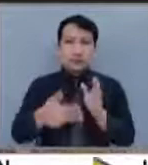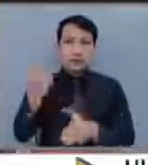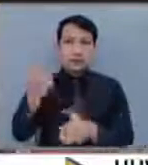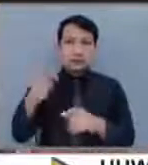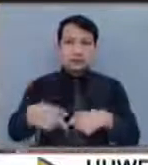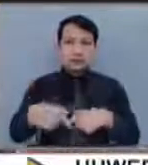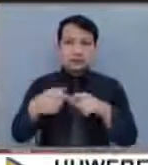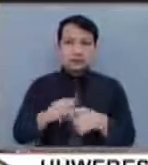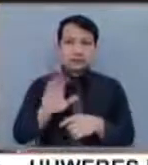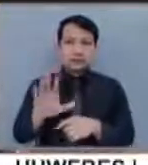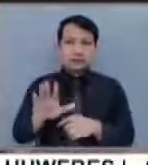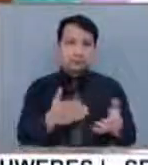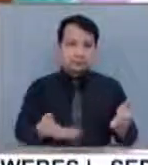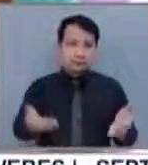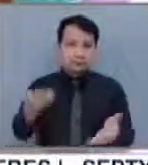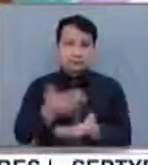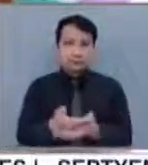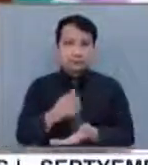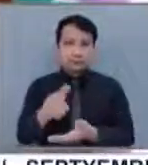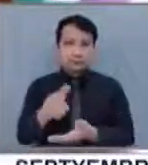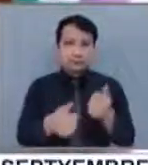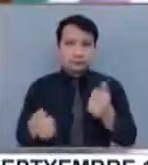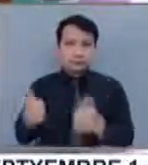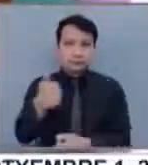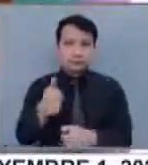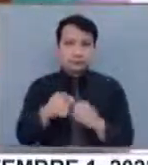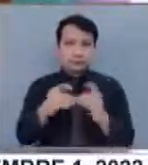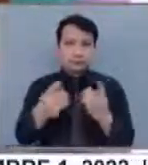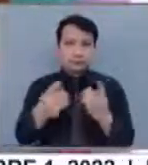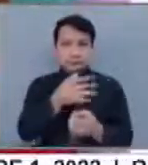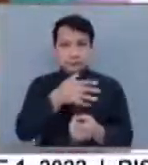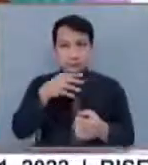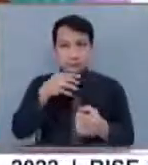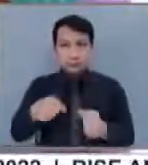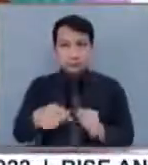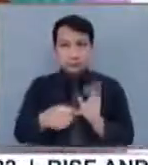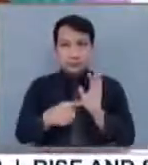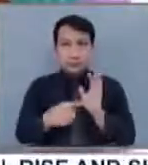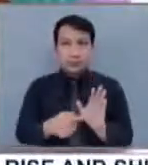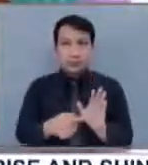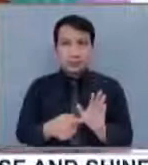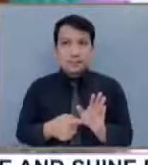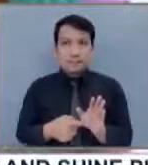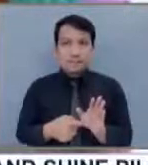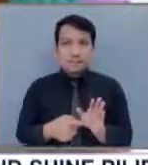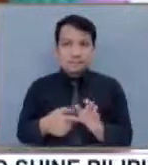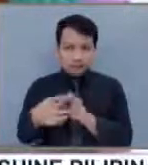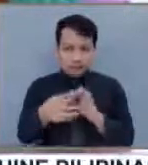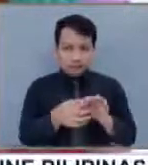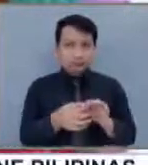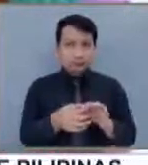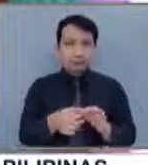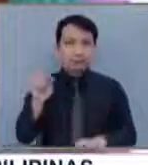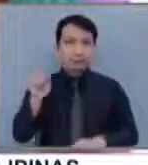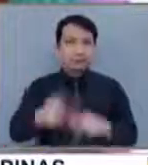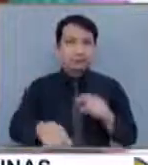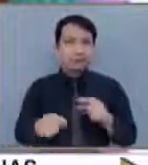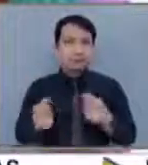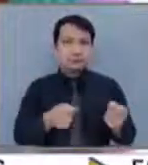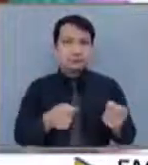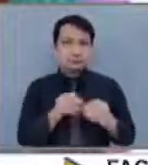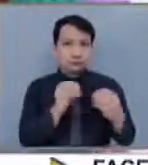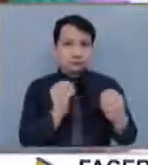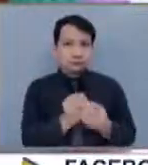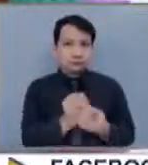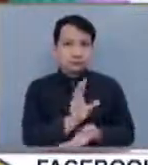dahil hindi available ang kalihim. That until today, the Committee on Foreign Relations of the Senate cannot be organized